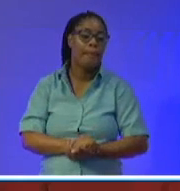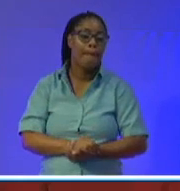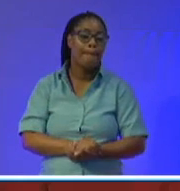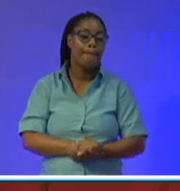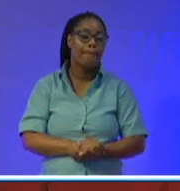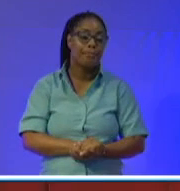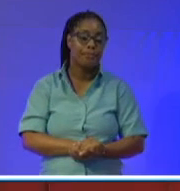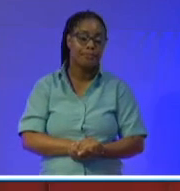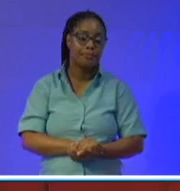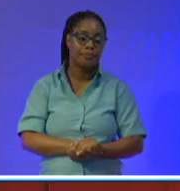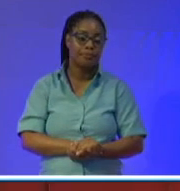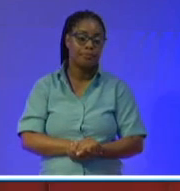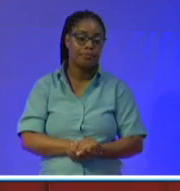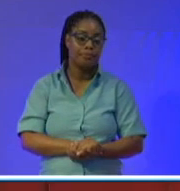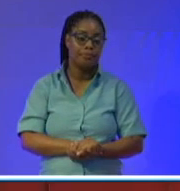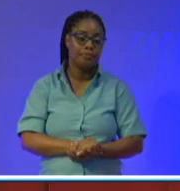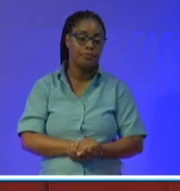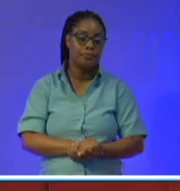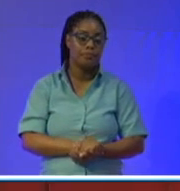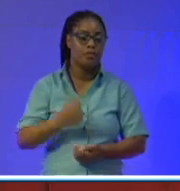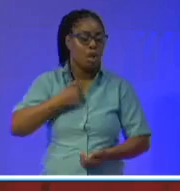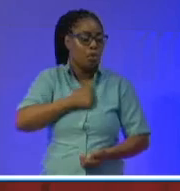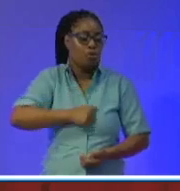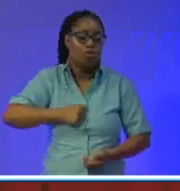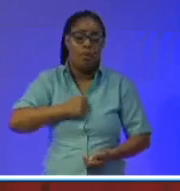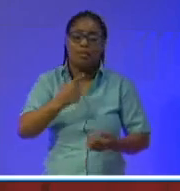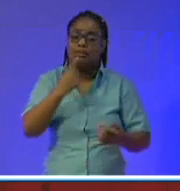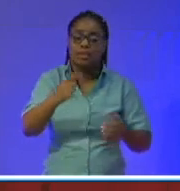Oh, sorry, EZP News.